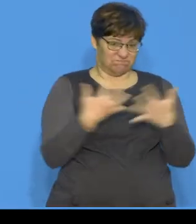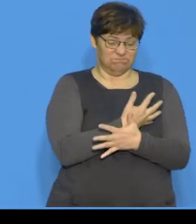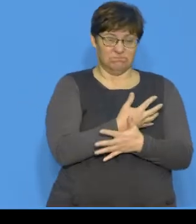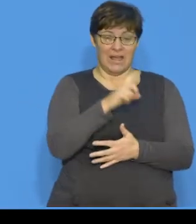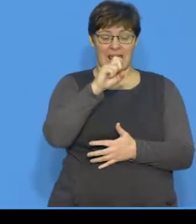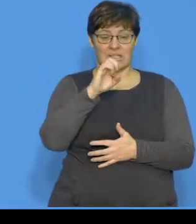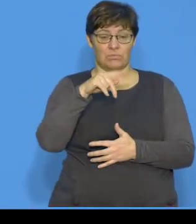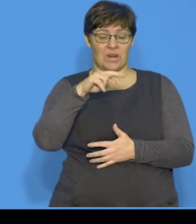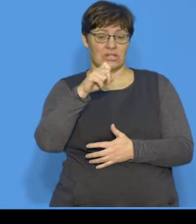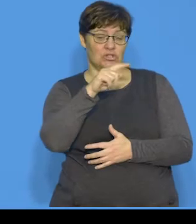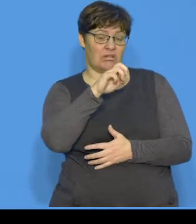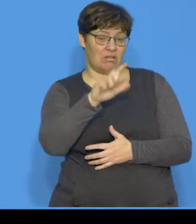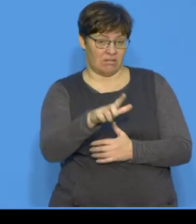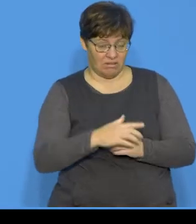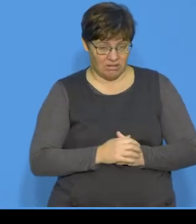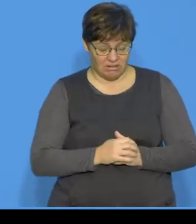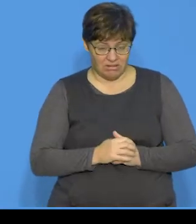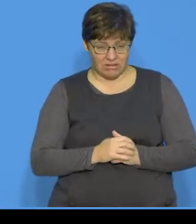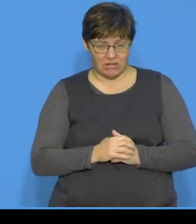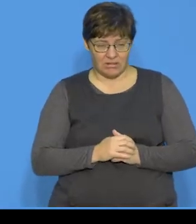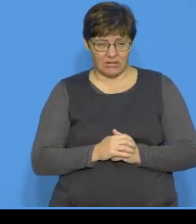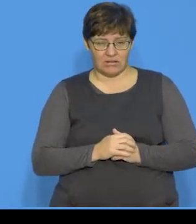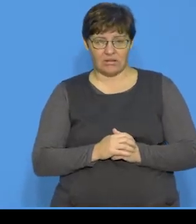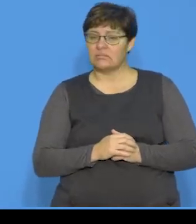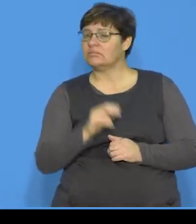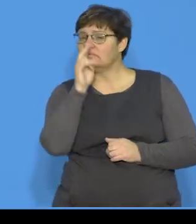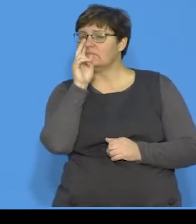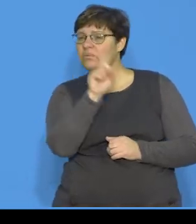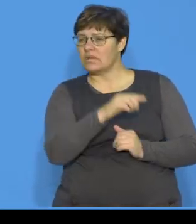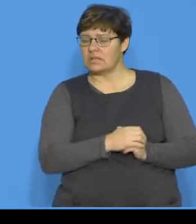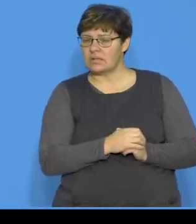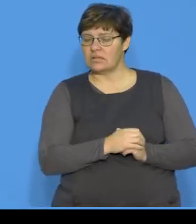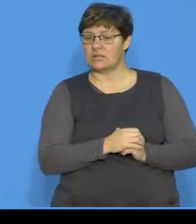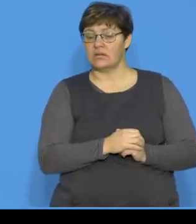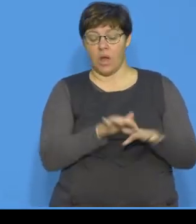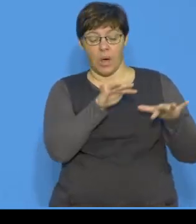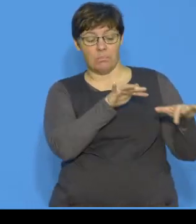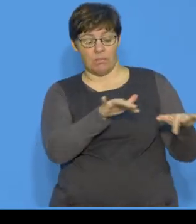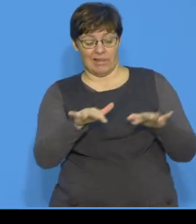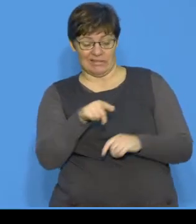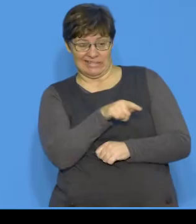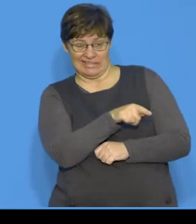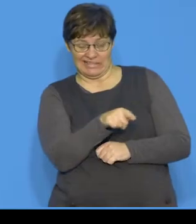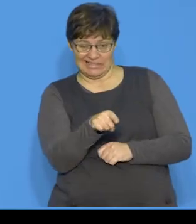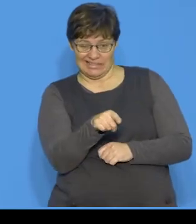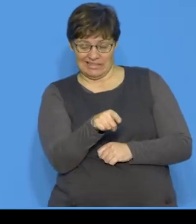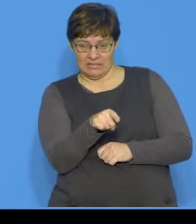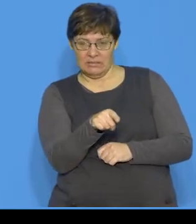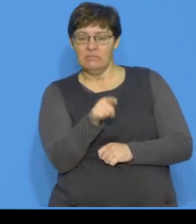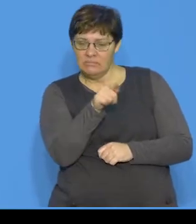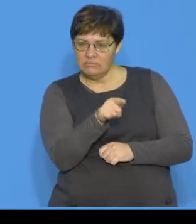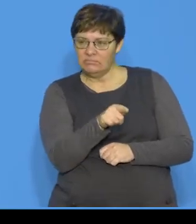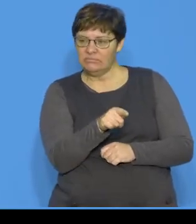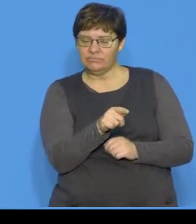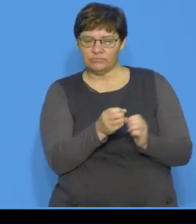mean? We're seeing that our population is